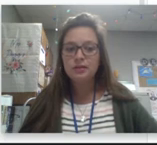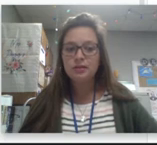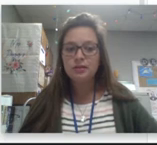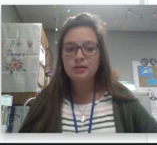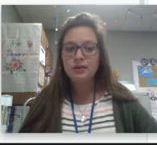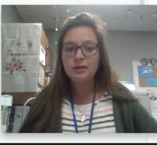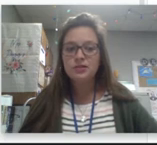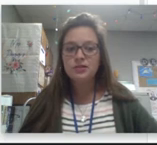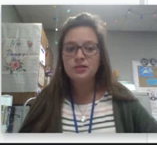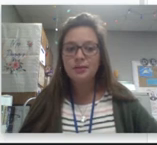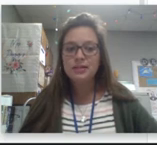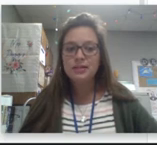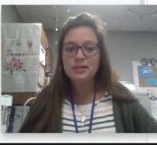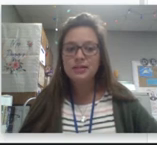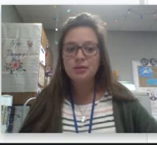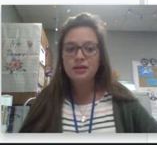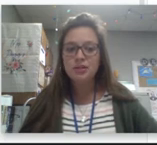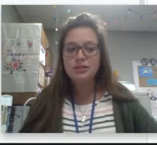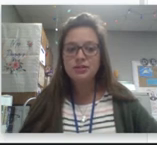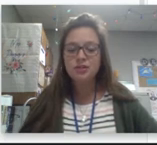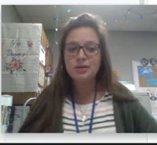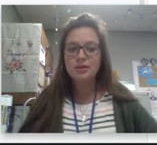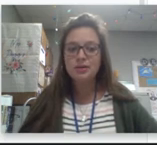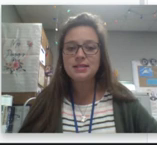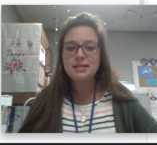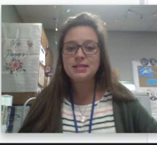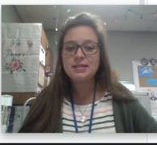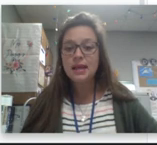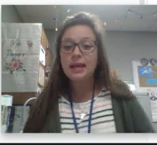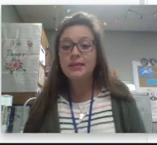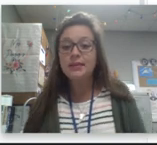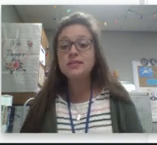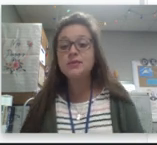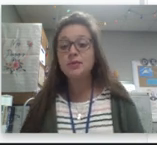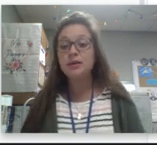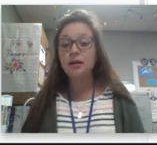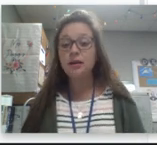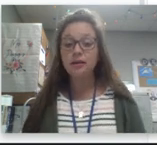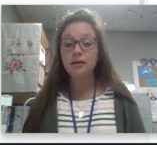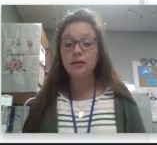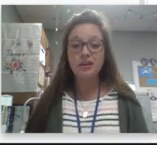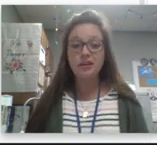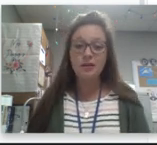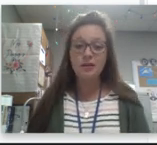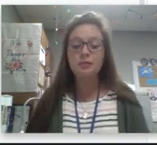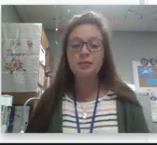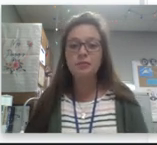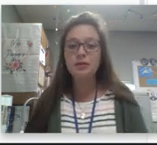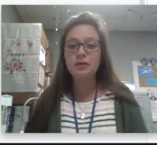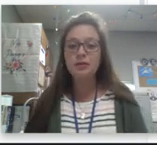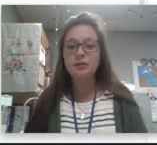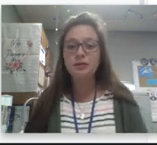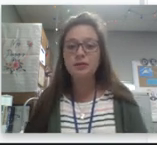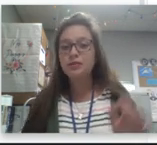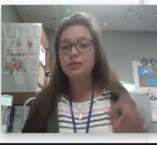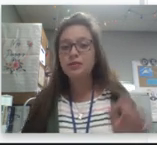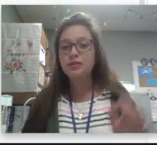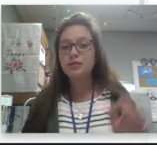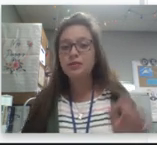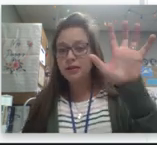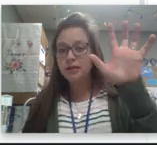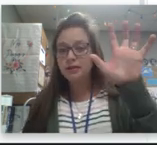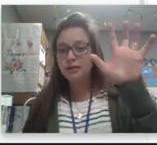Okay, so hello, my name is Mrs. Doig. I'm a teacher at WPHS. There's all my sentences, and this is what I'm fingerspelling. So I'm